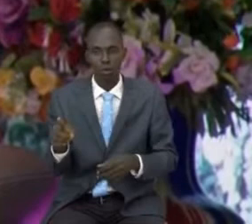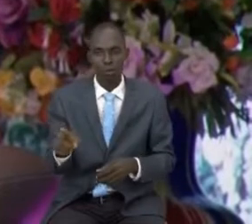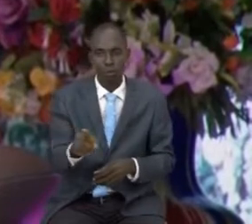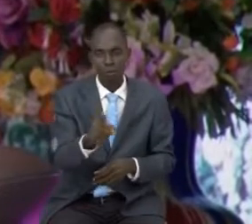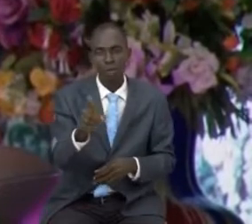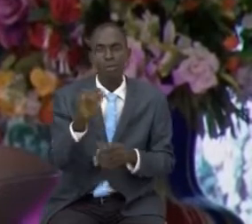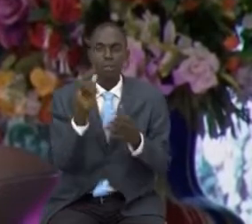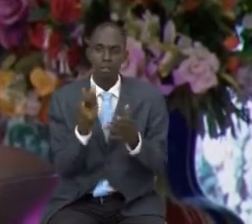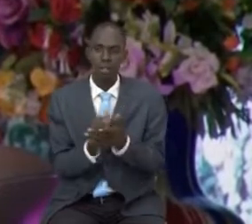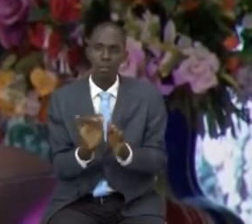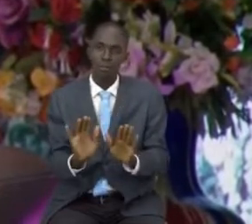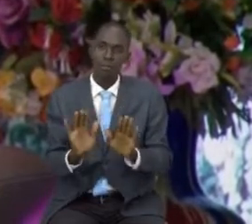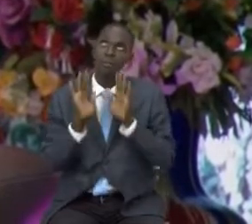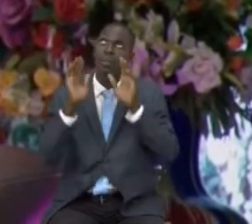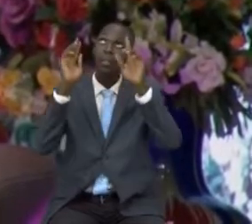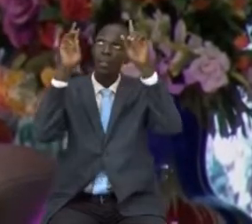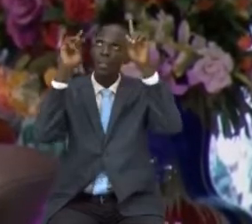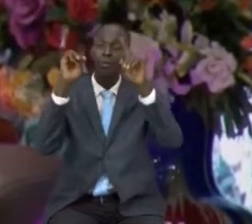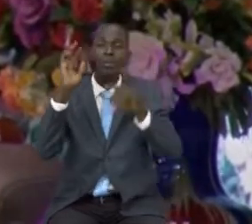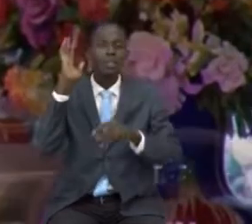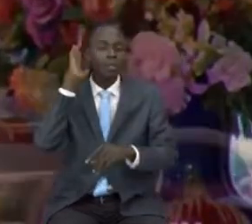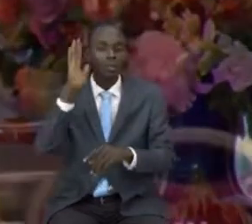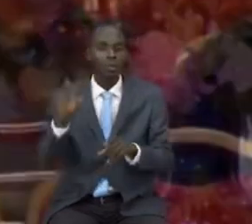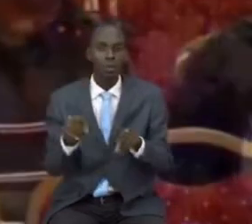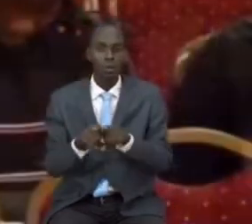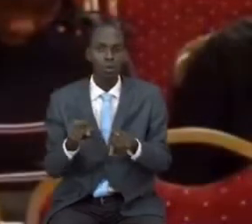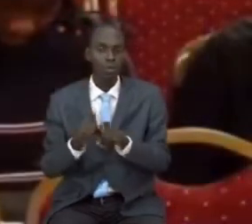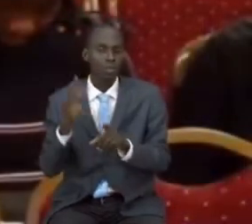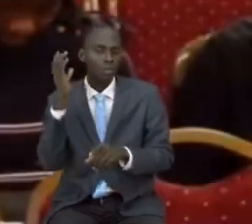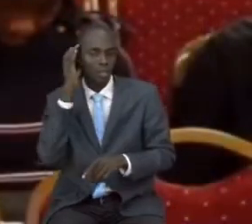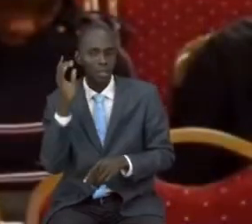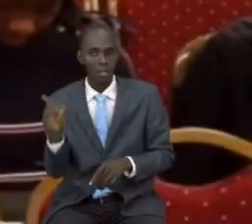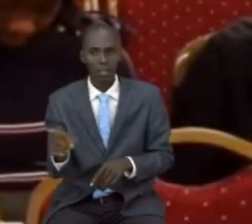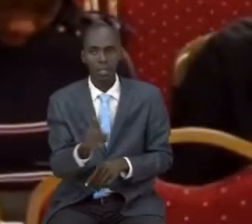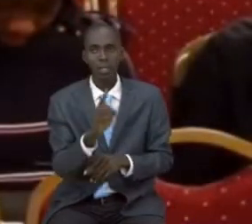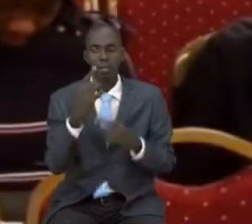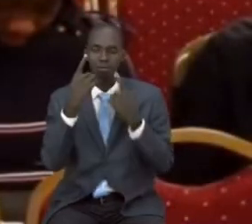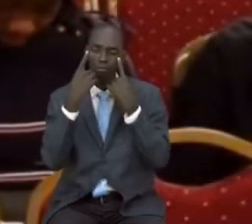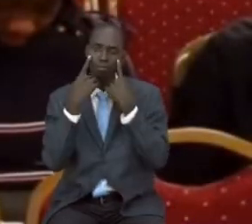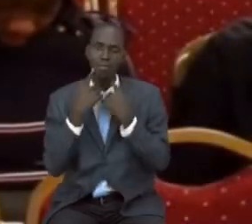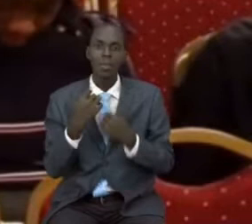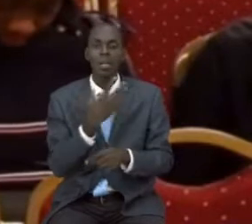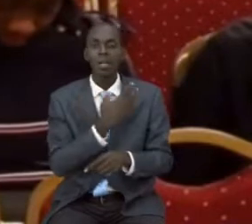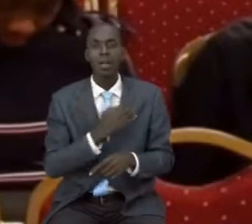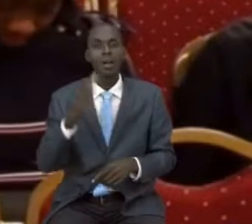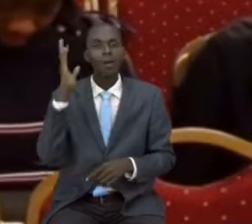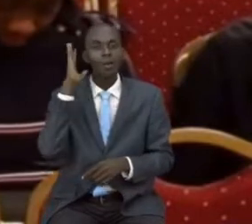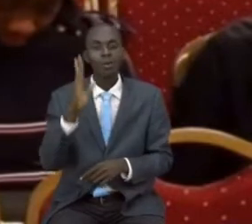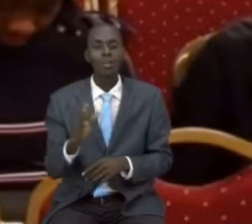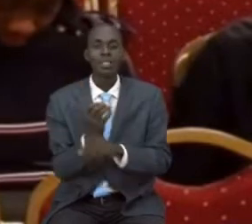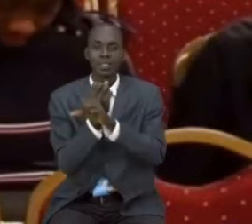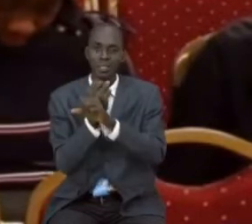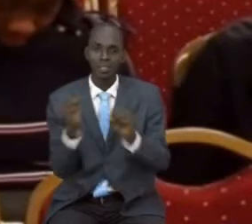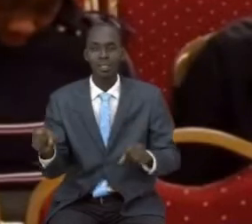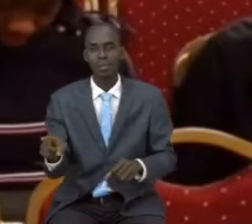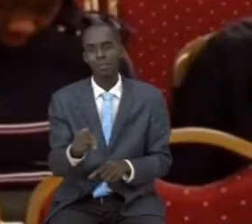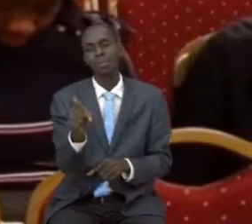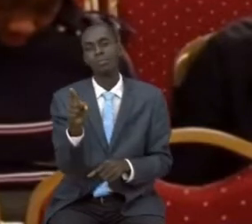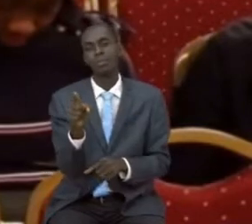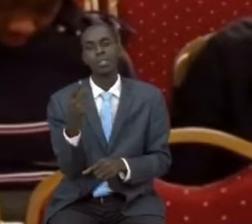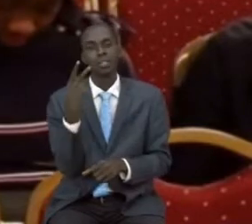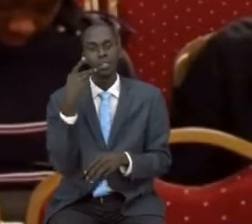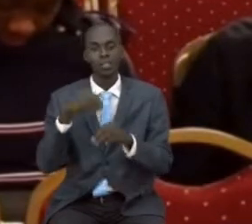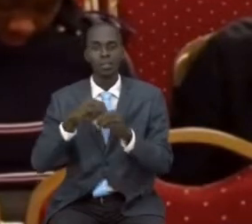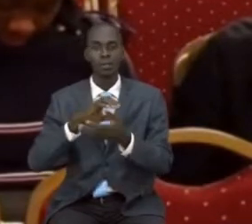fear him. He also will hear their cry and will save them. Look at verse